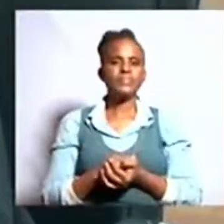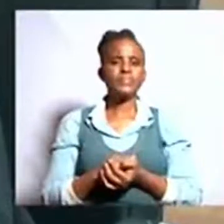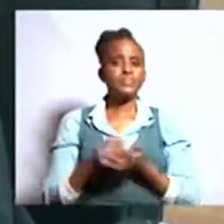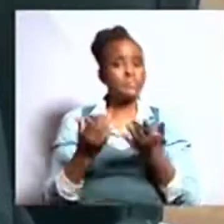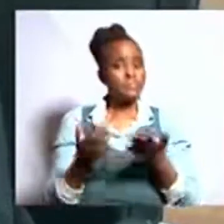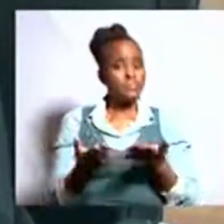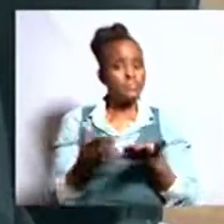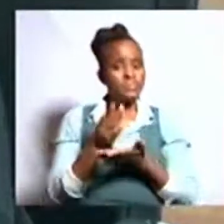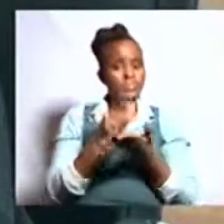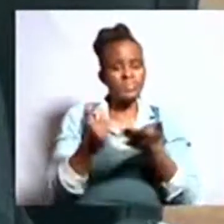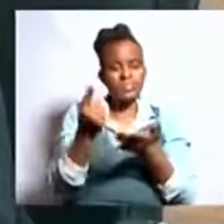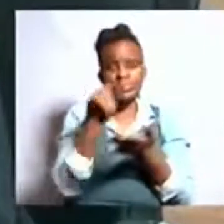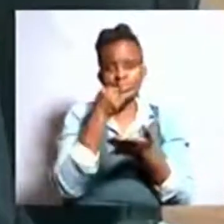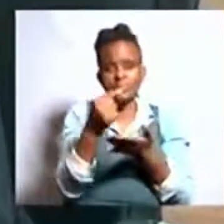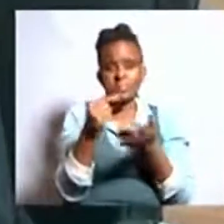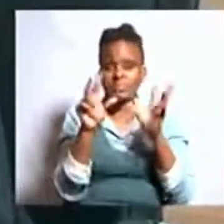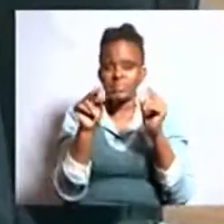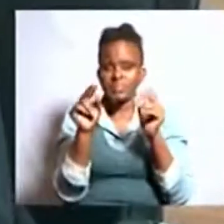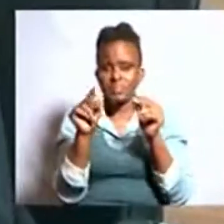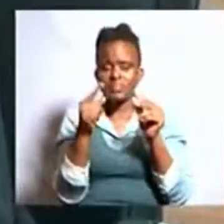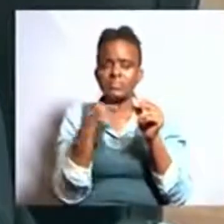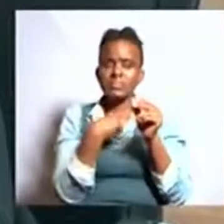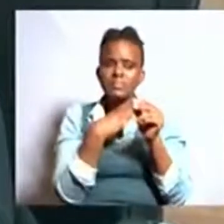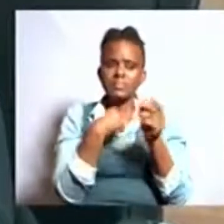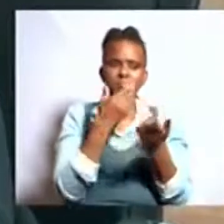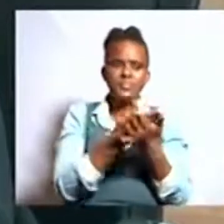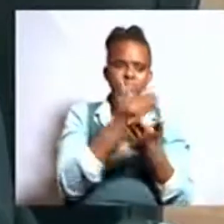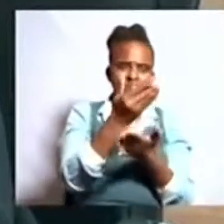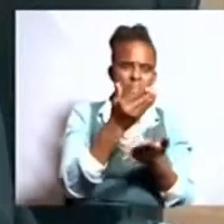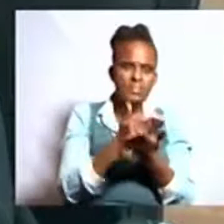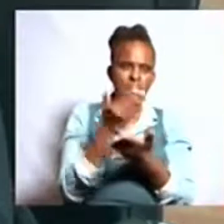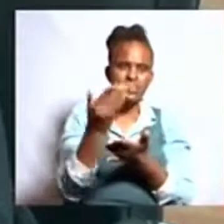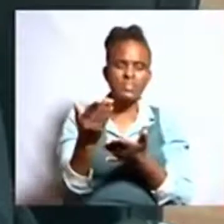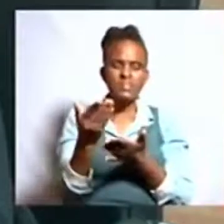Someone can say, no, I bought a